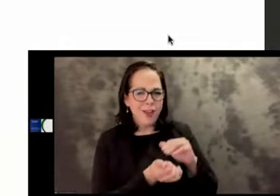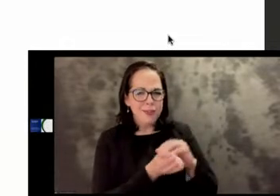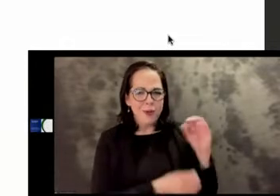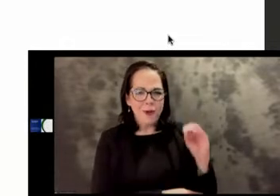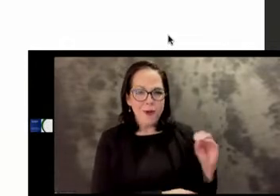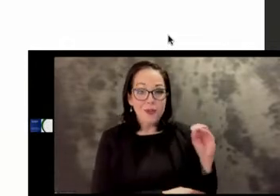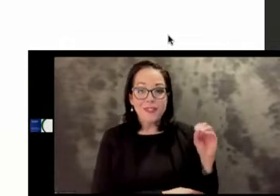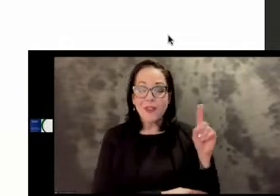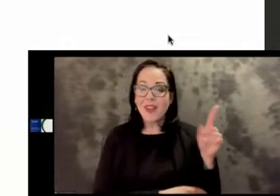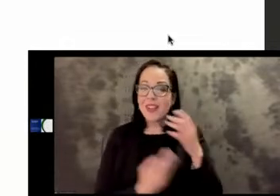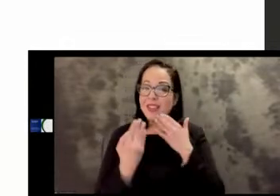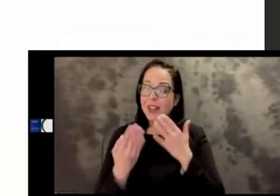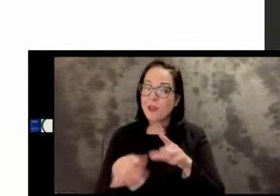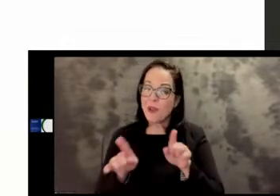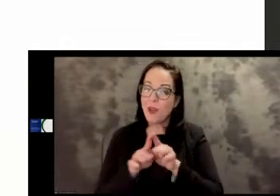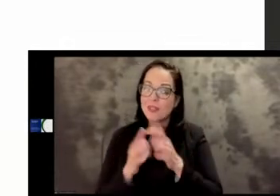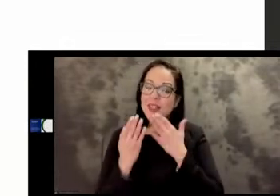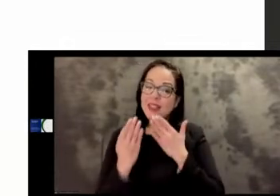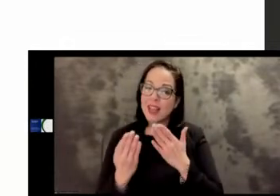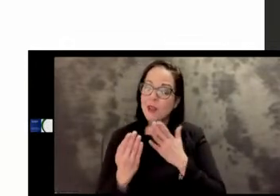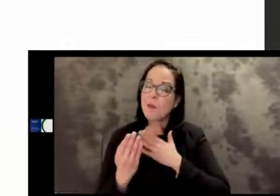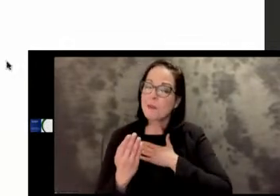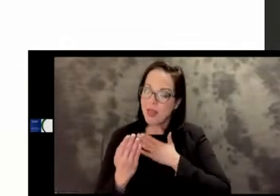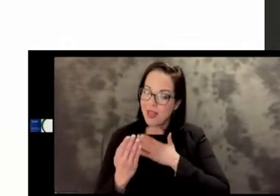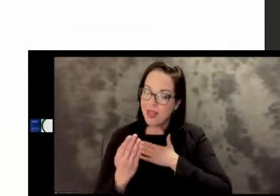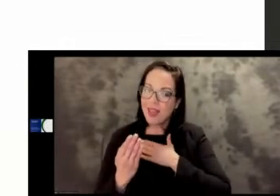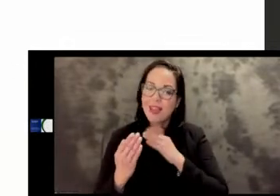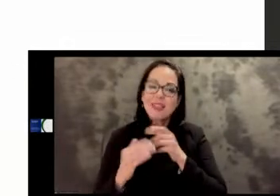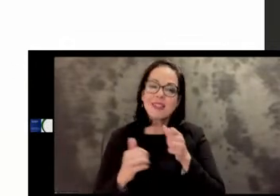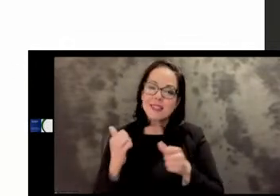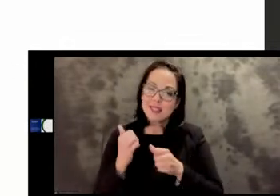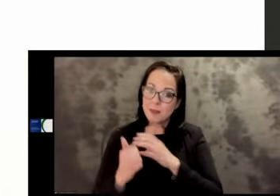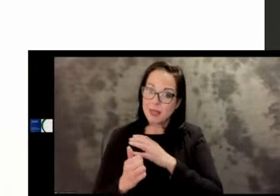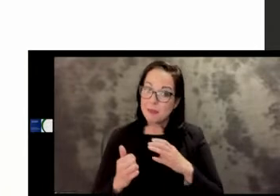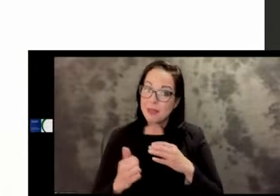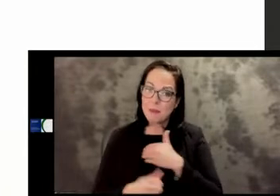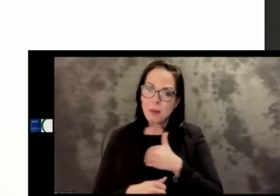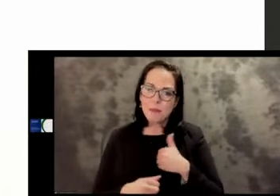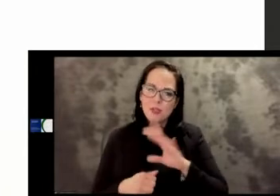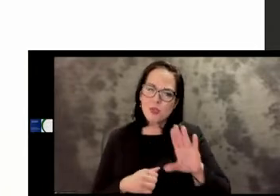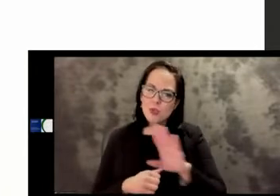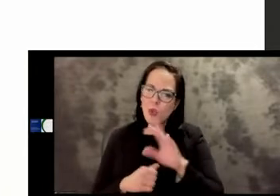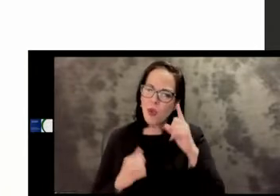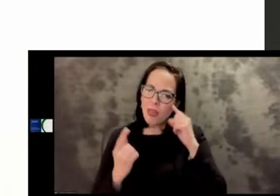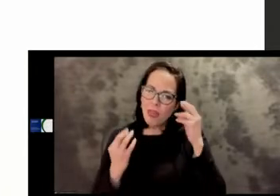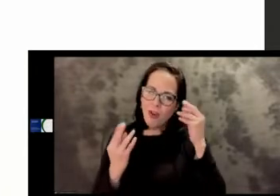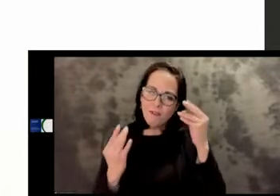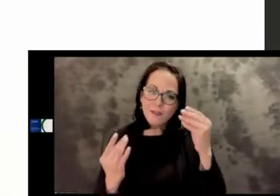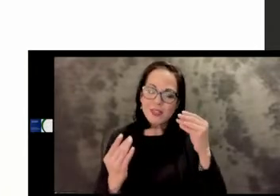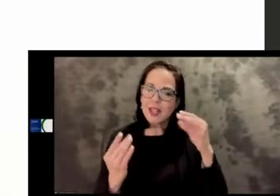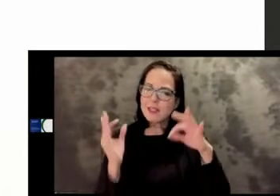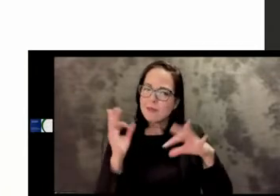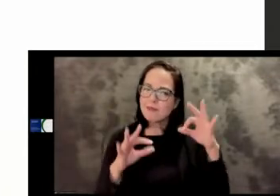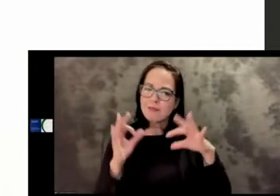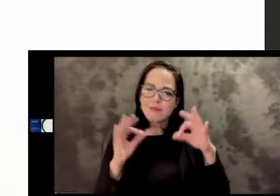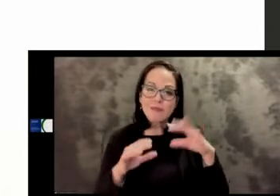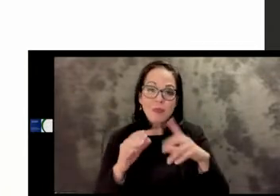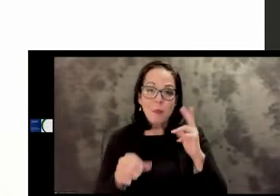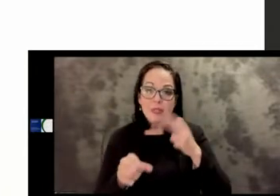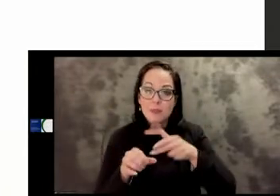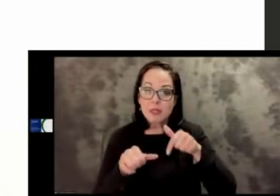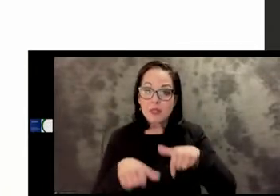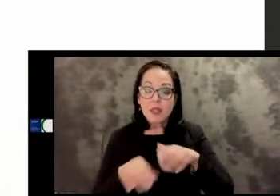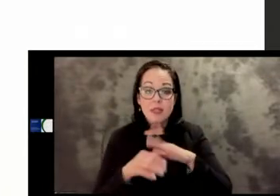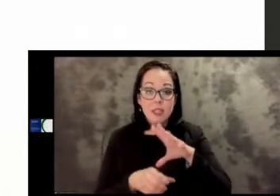want to thank my esteemed subcommittee members for their thoughtfulness and participation in this work. Our subcommittee included